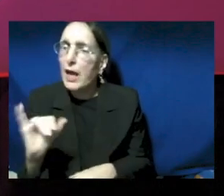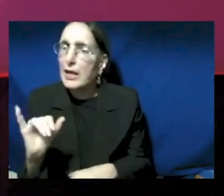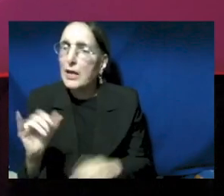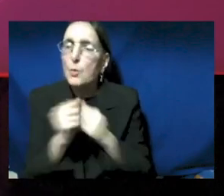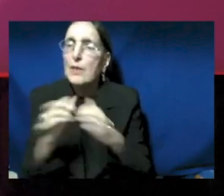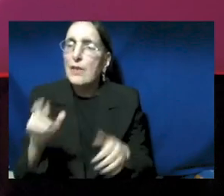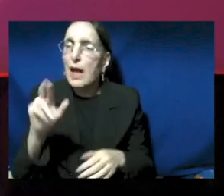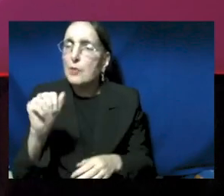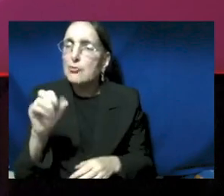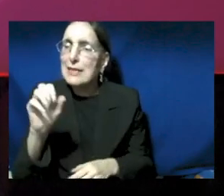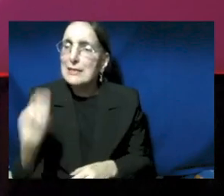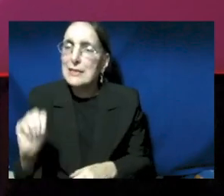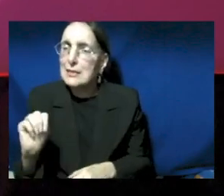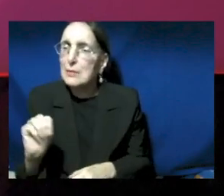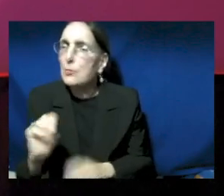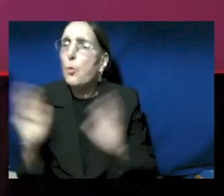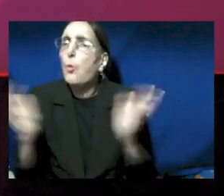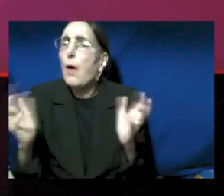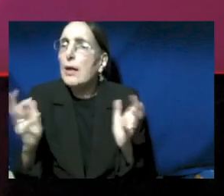racism?